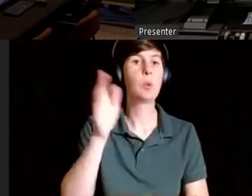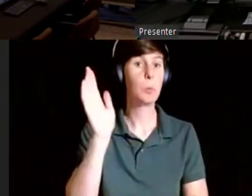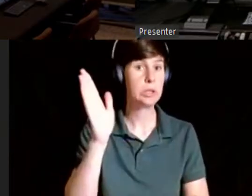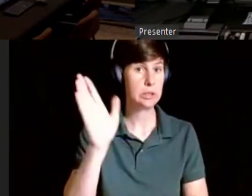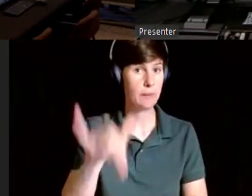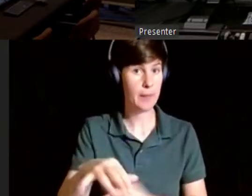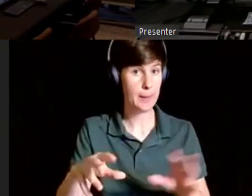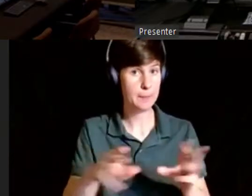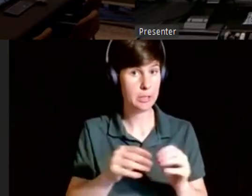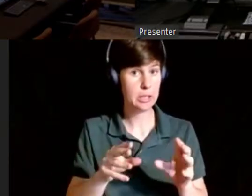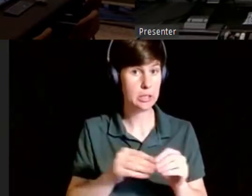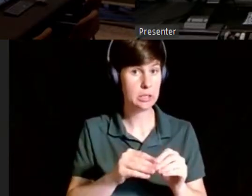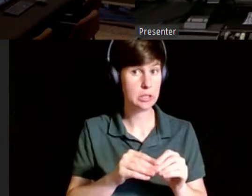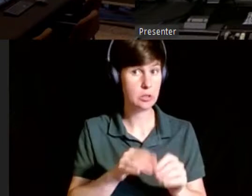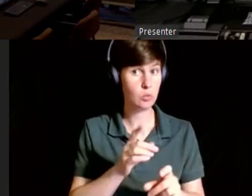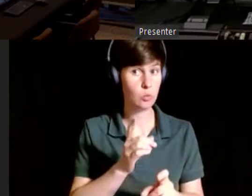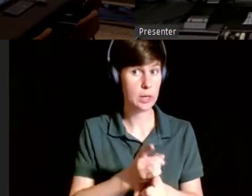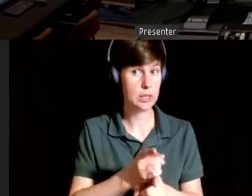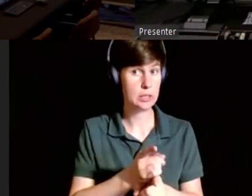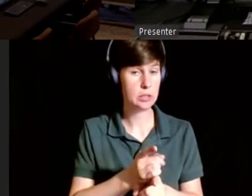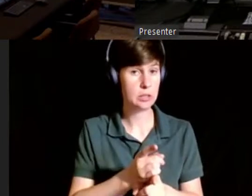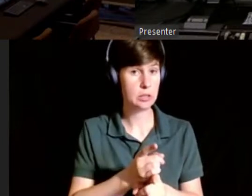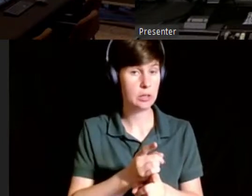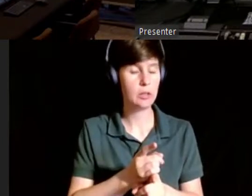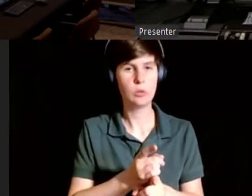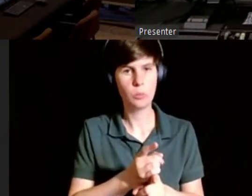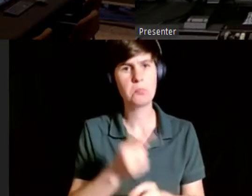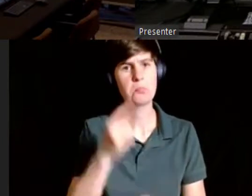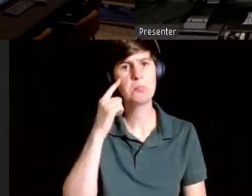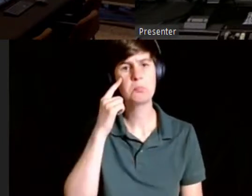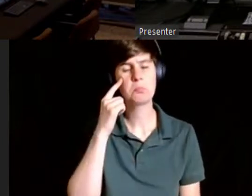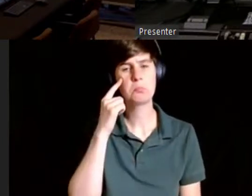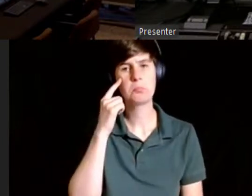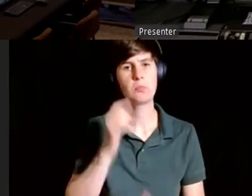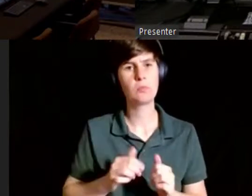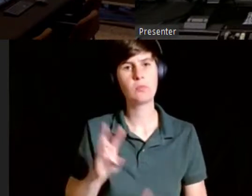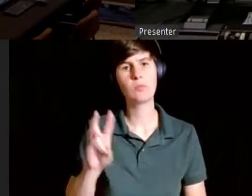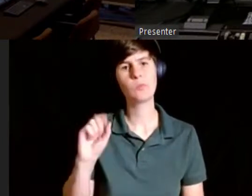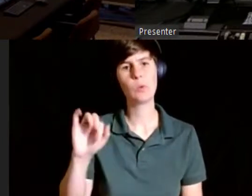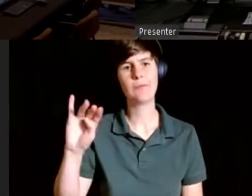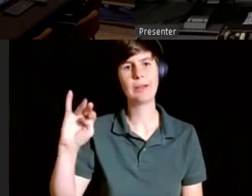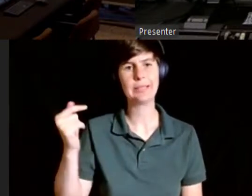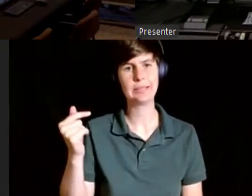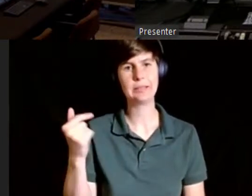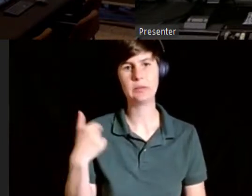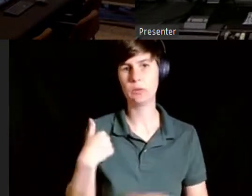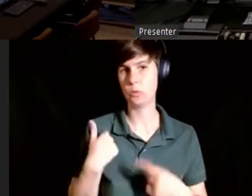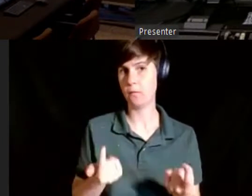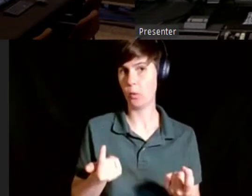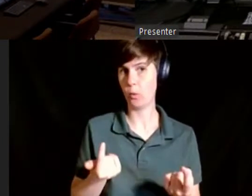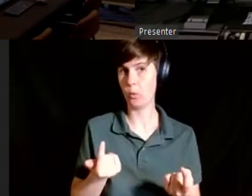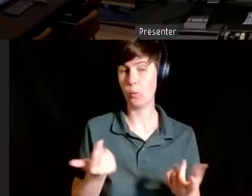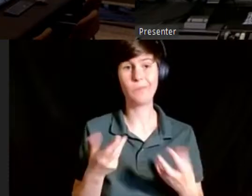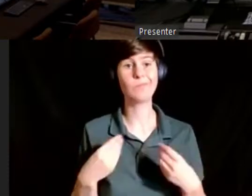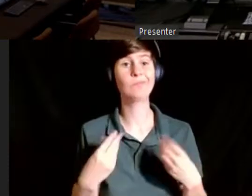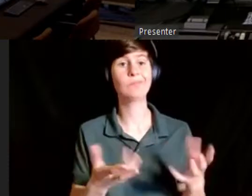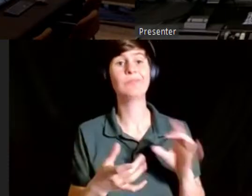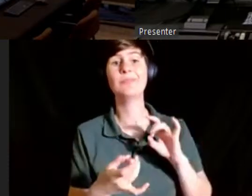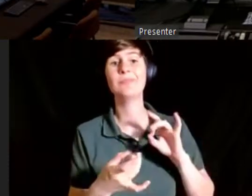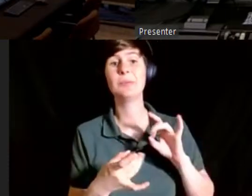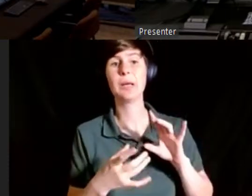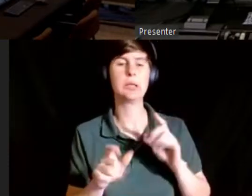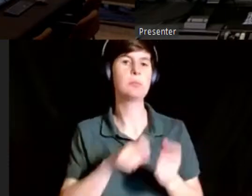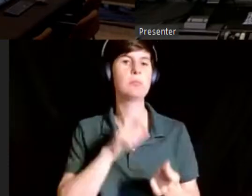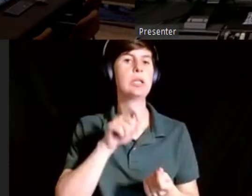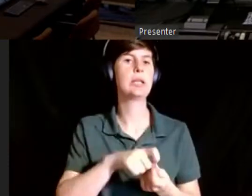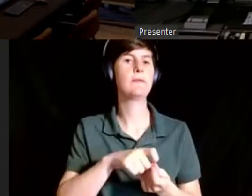meeting, right? So I think most of the wayfinding so far is providing feedback on specific project,